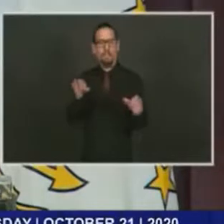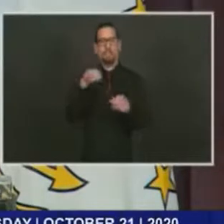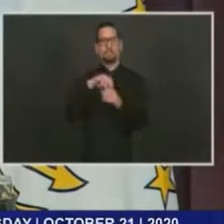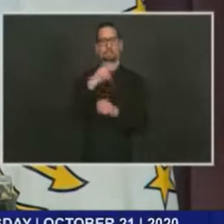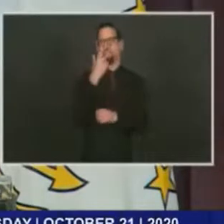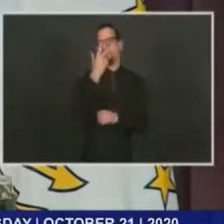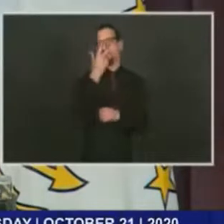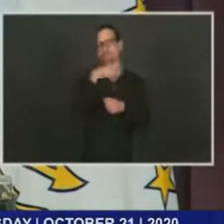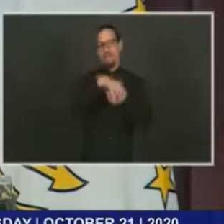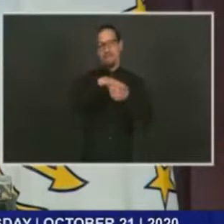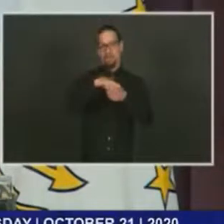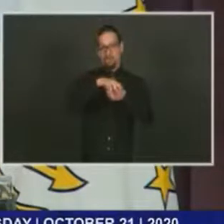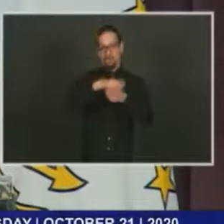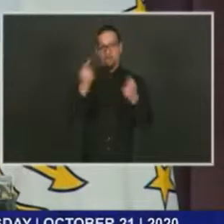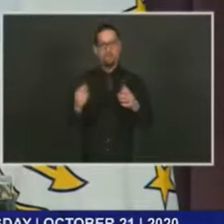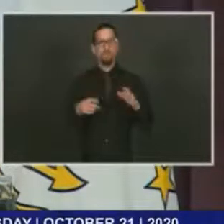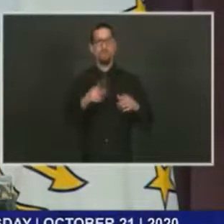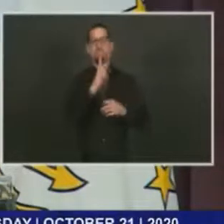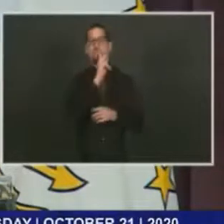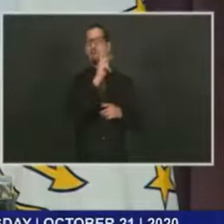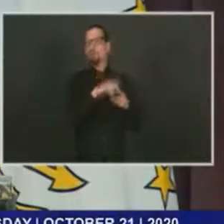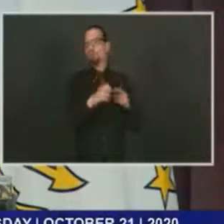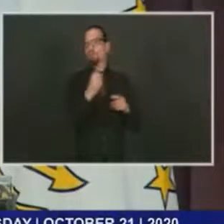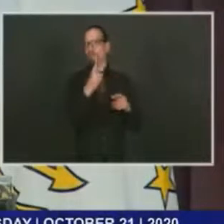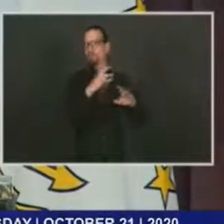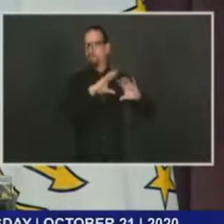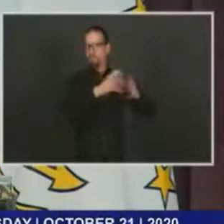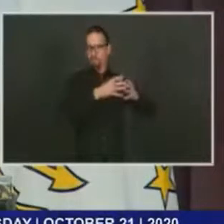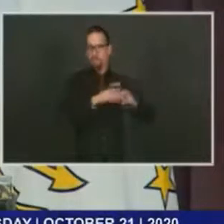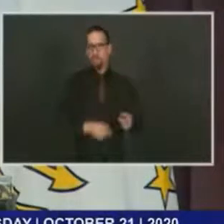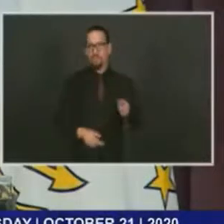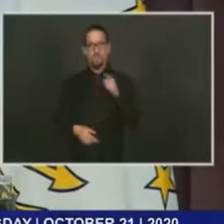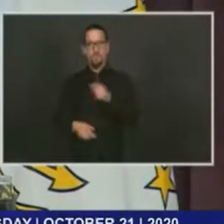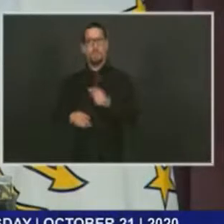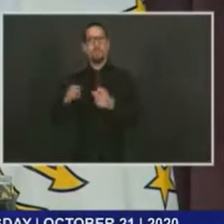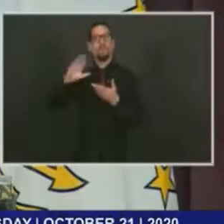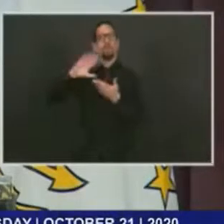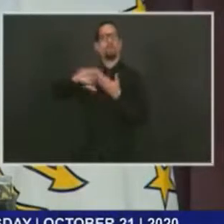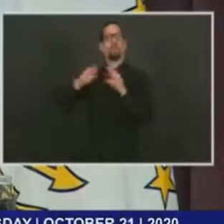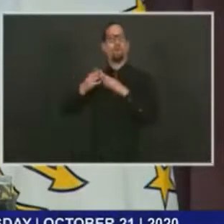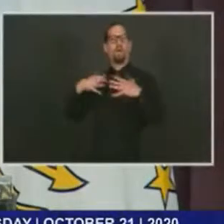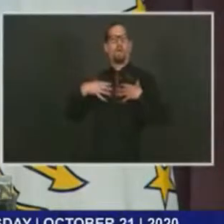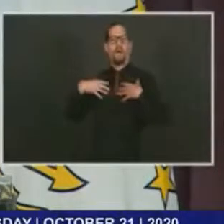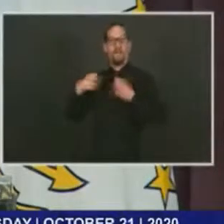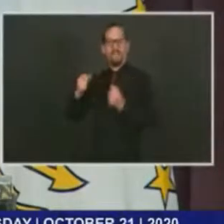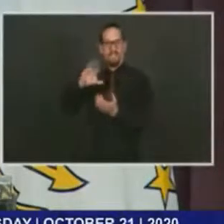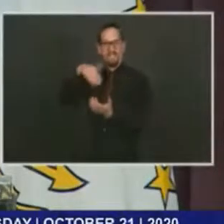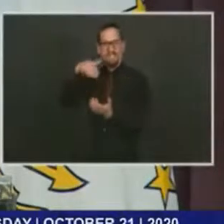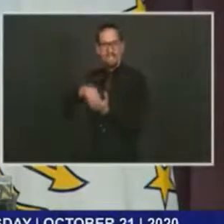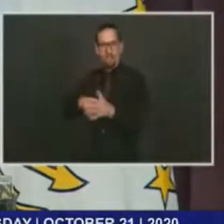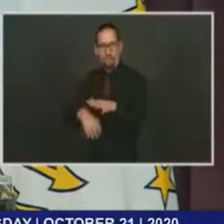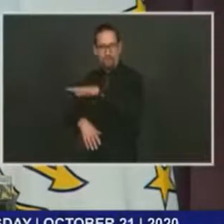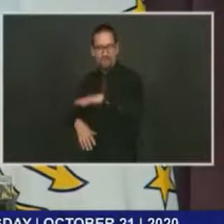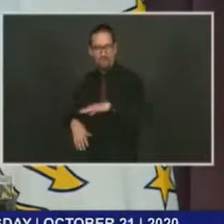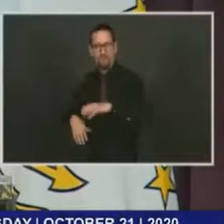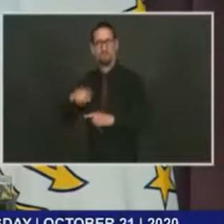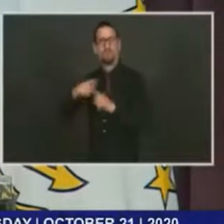system, in our community health centers, with a focus on high-density